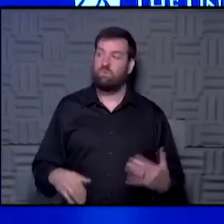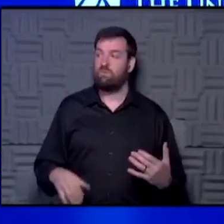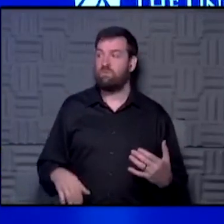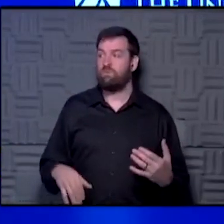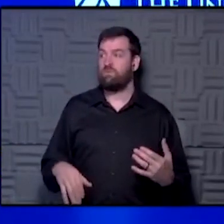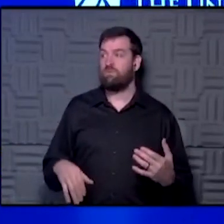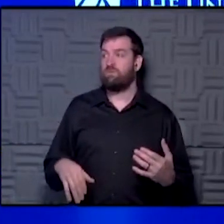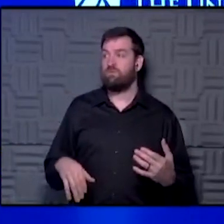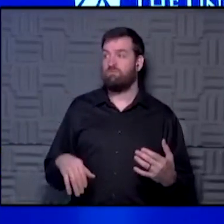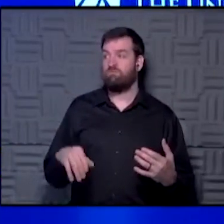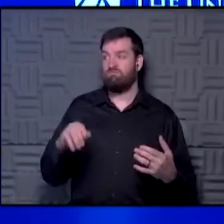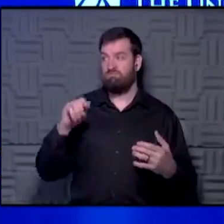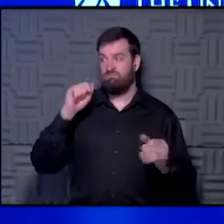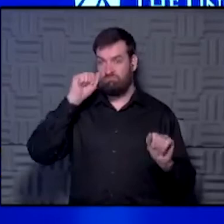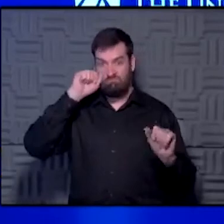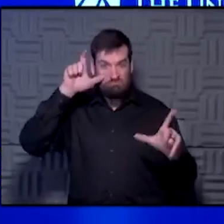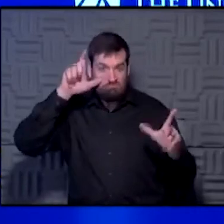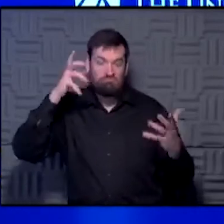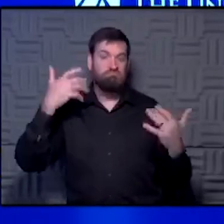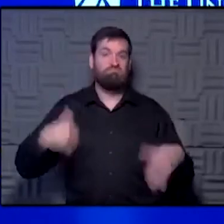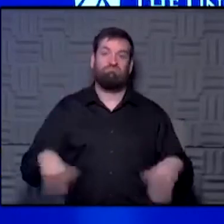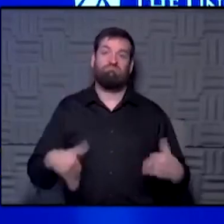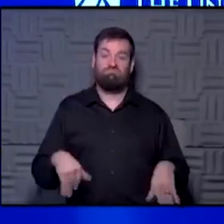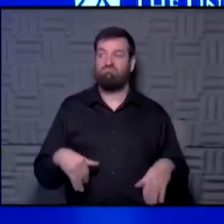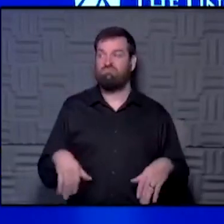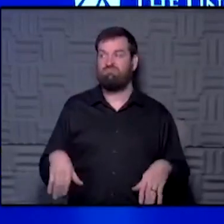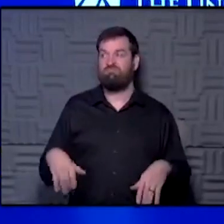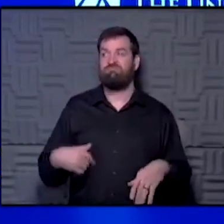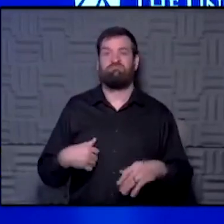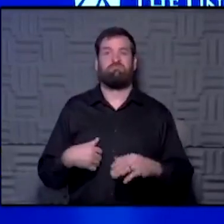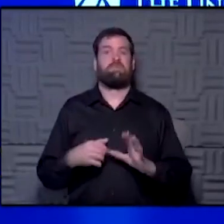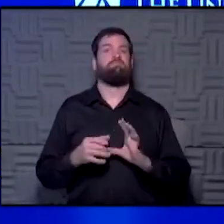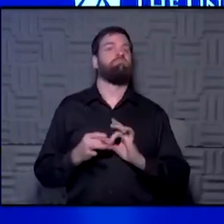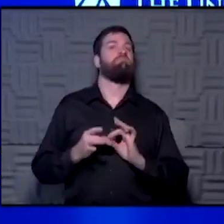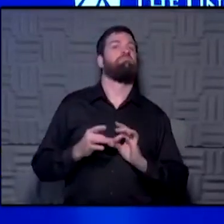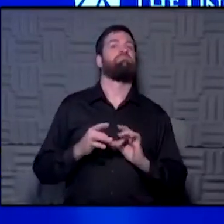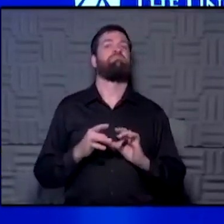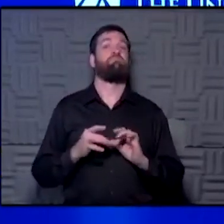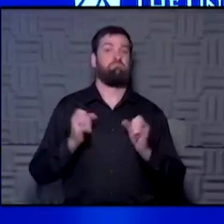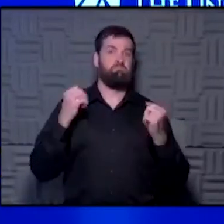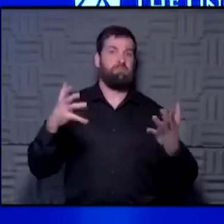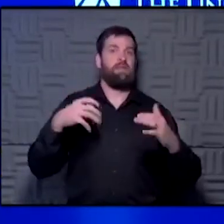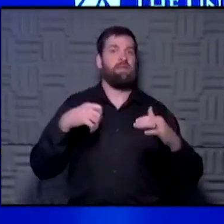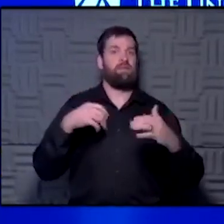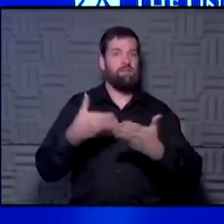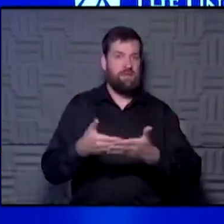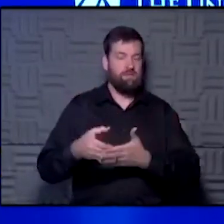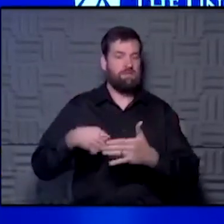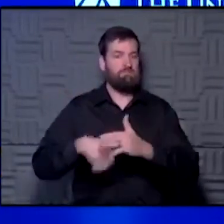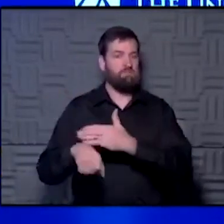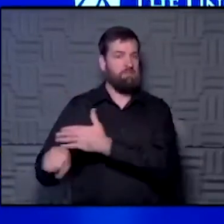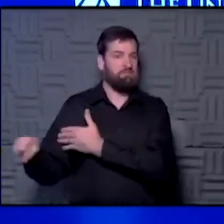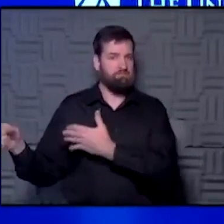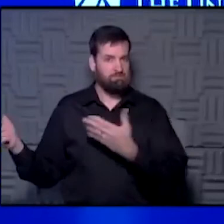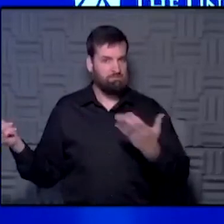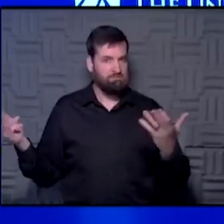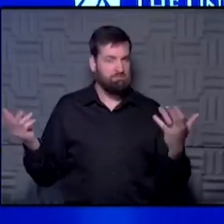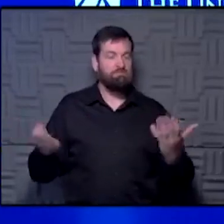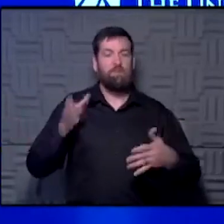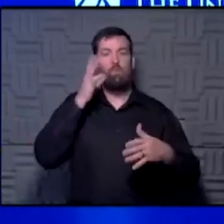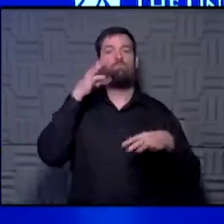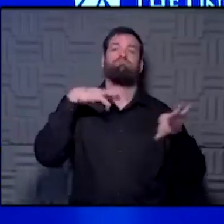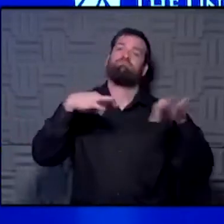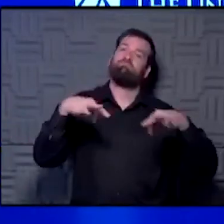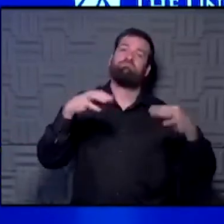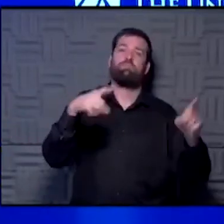pretty eye-opening. So I'm just going to leave it at that. We've had a lot of babies born here, and he's going to tell you how things